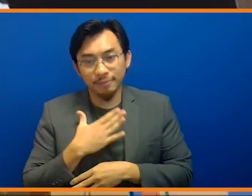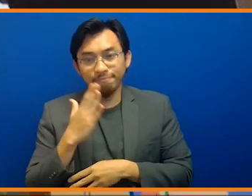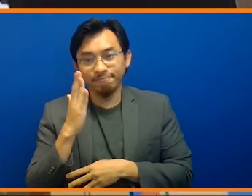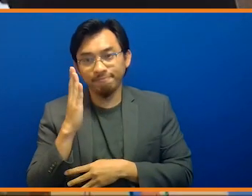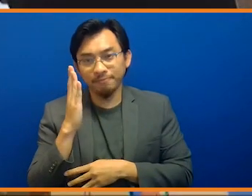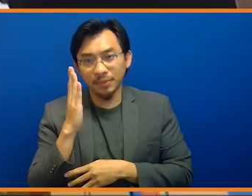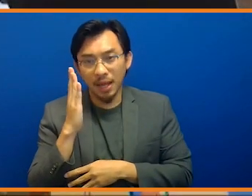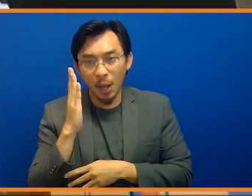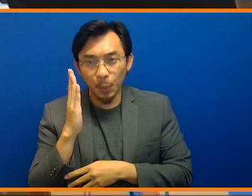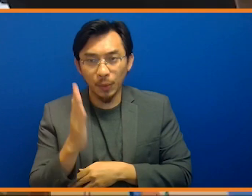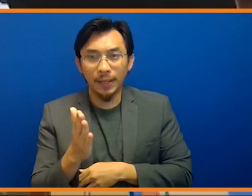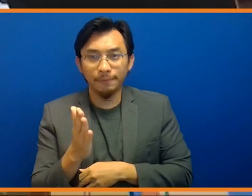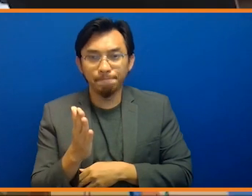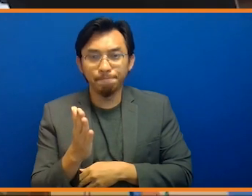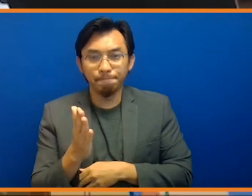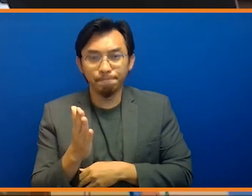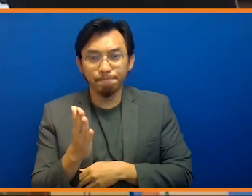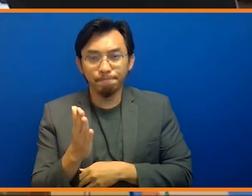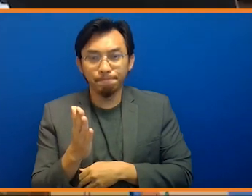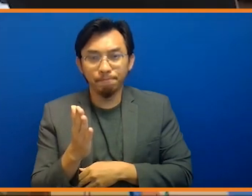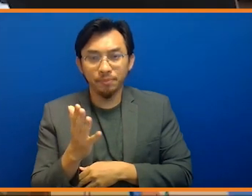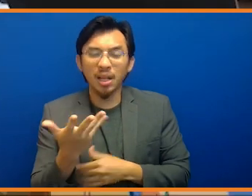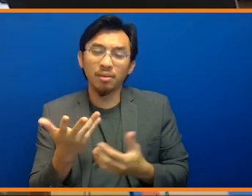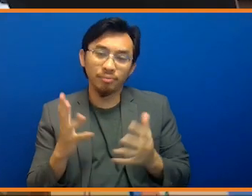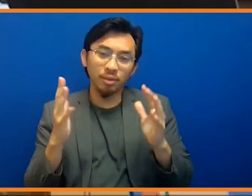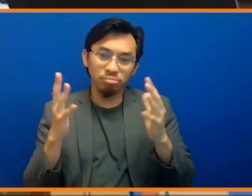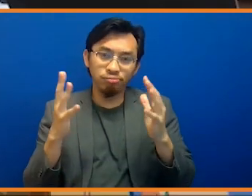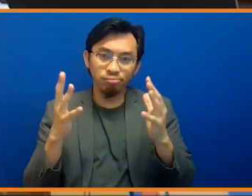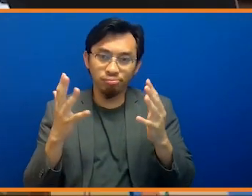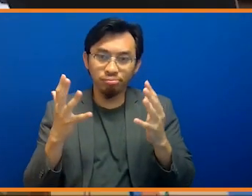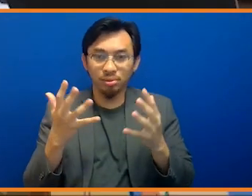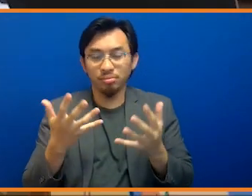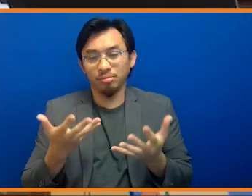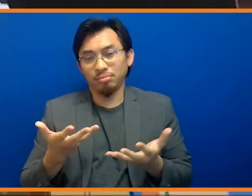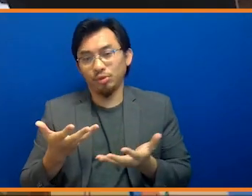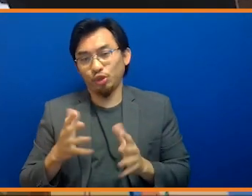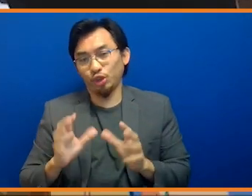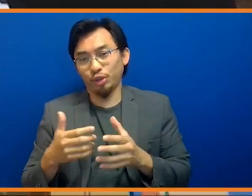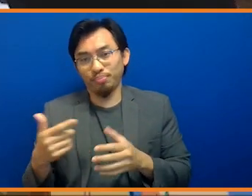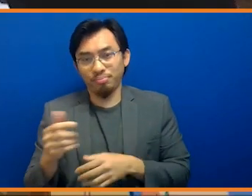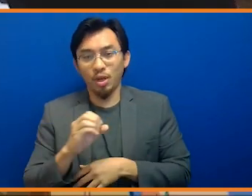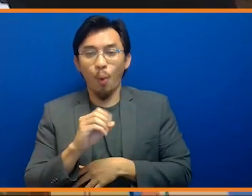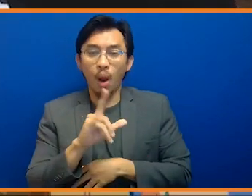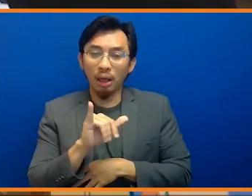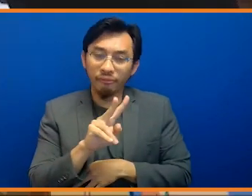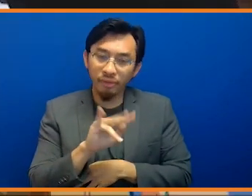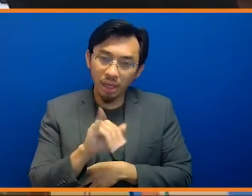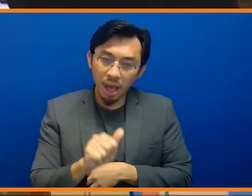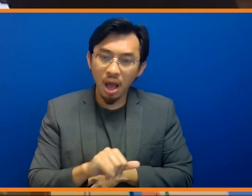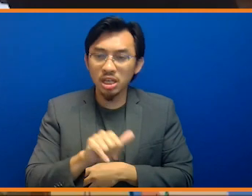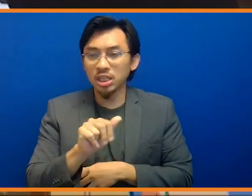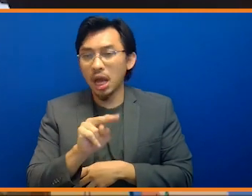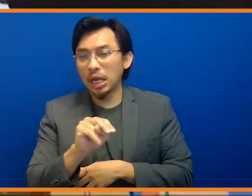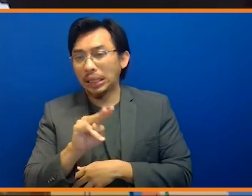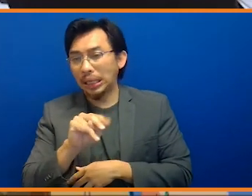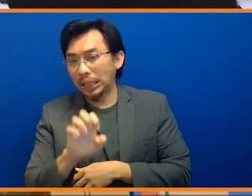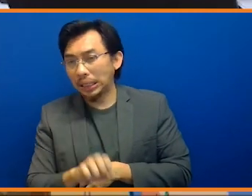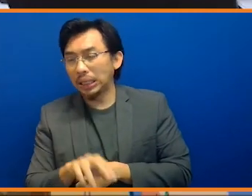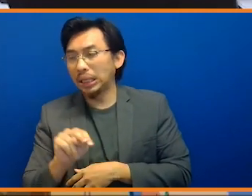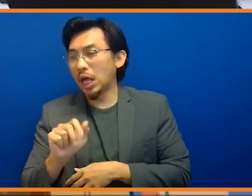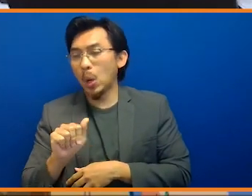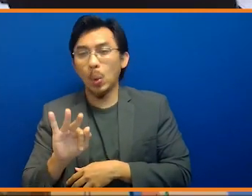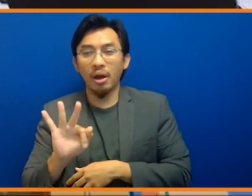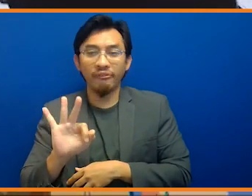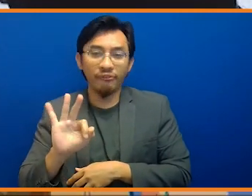I will appreciate the discussion from our member group, including from Olivia, Kak Janine, and also Kak